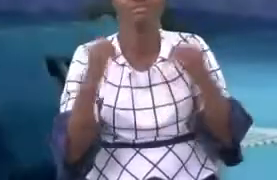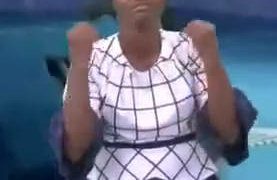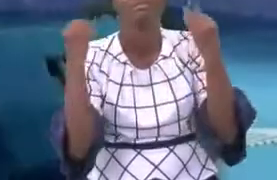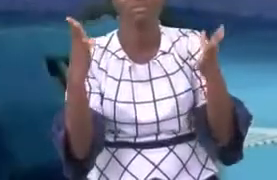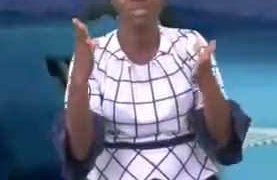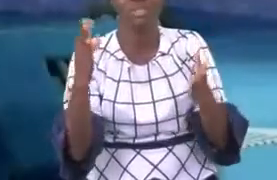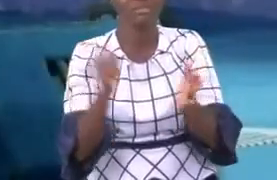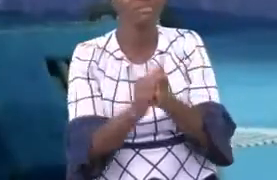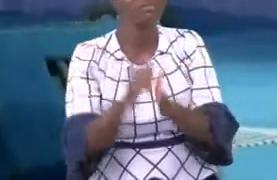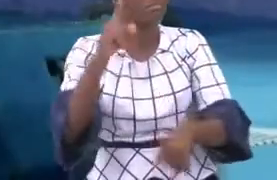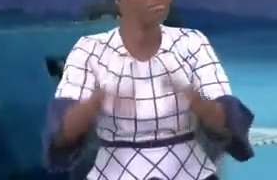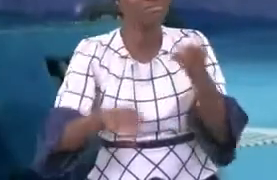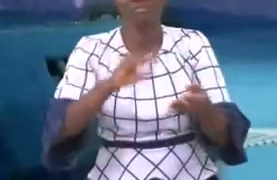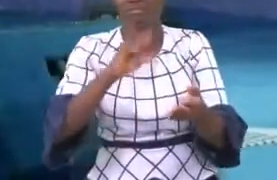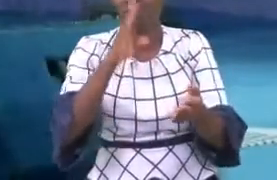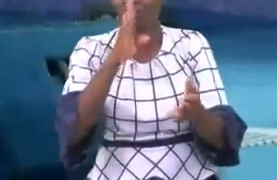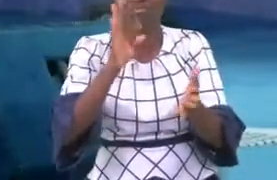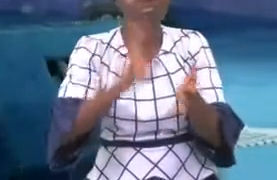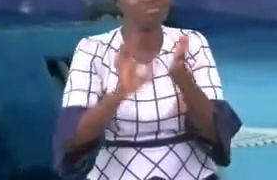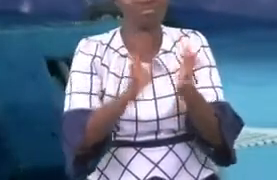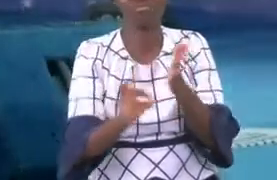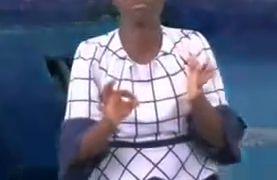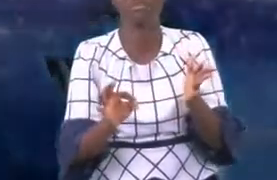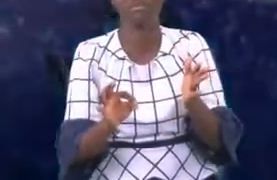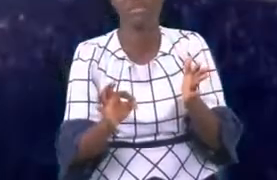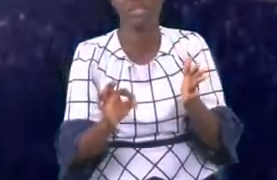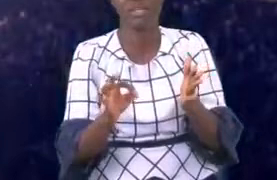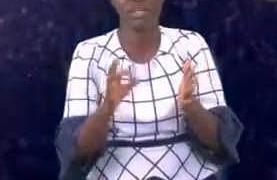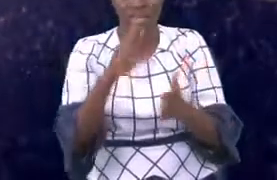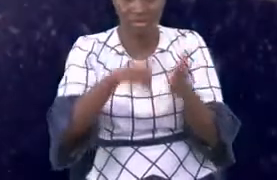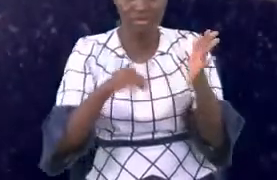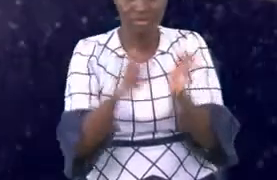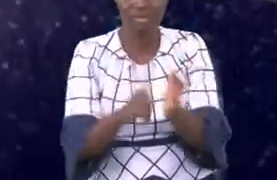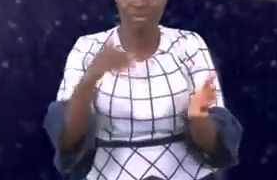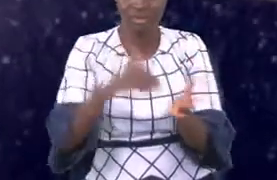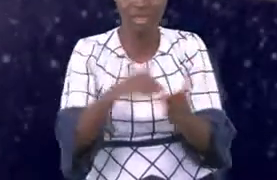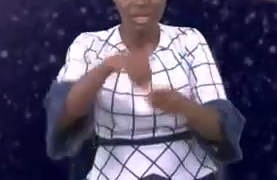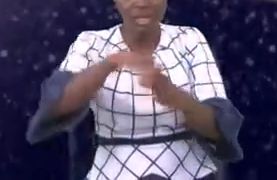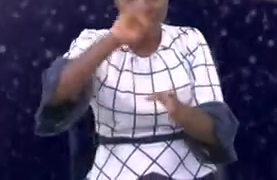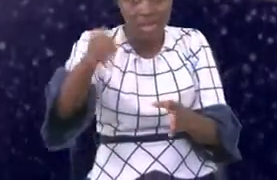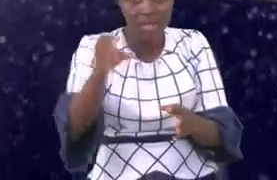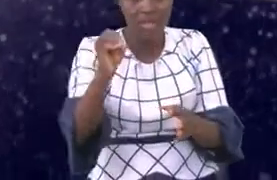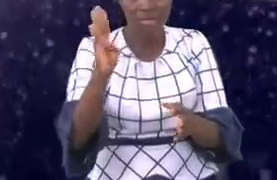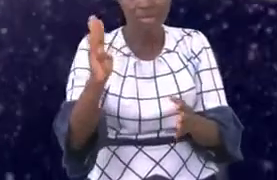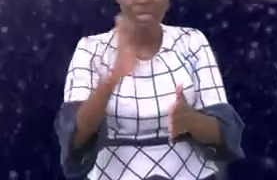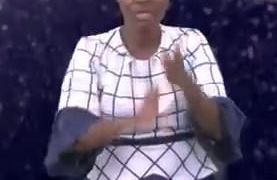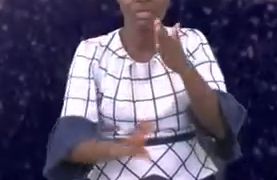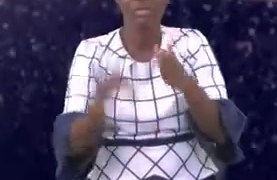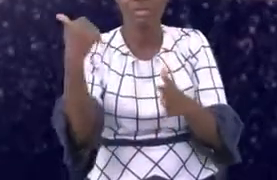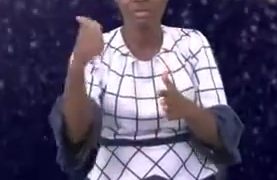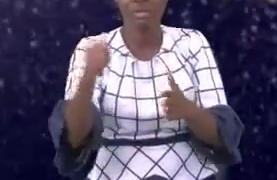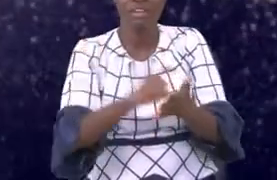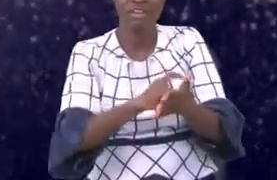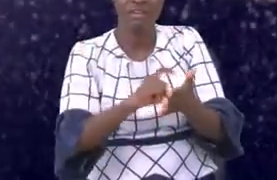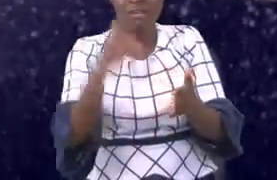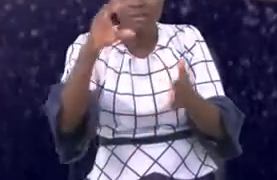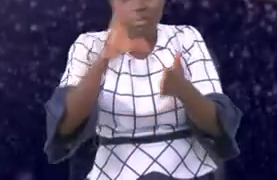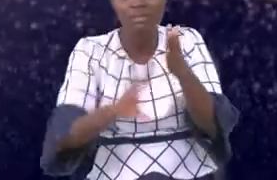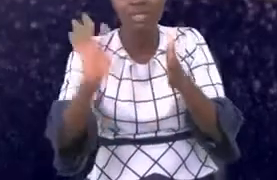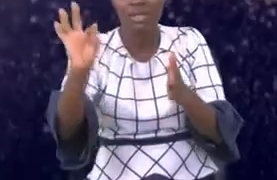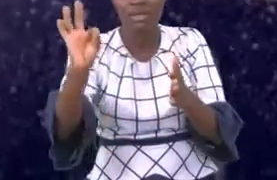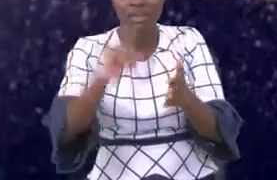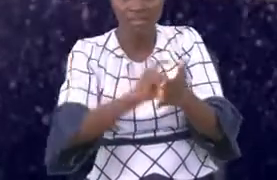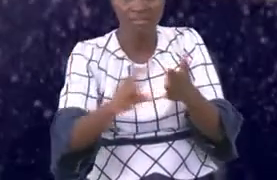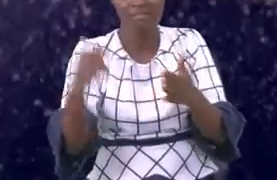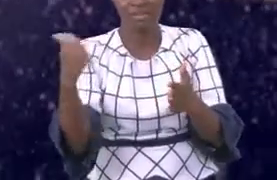that. Job chapter 9, verse 10, which doeth great things past